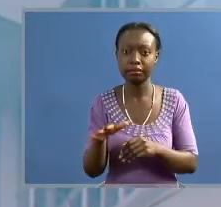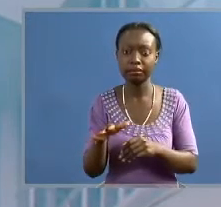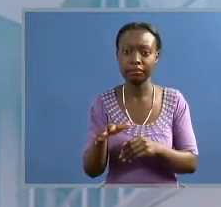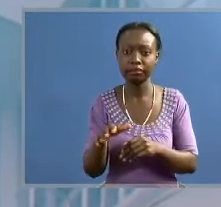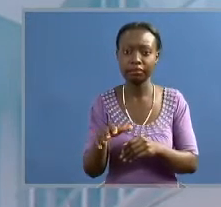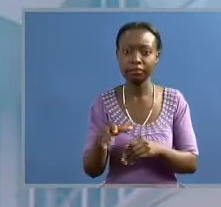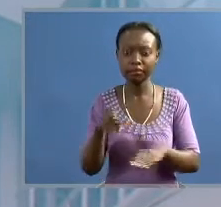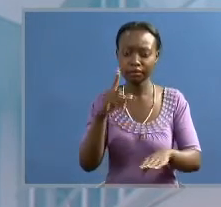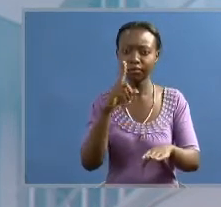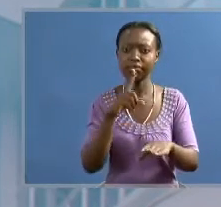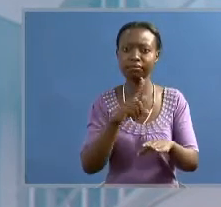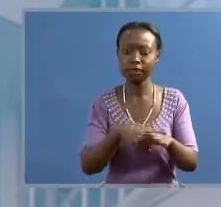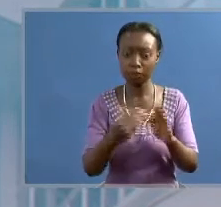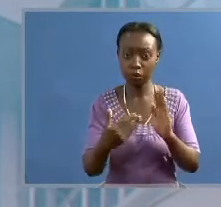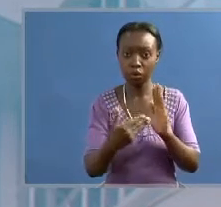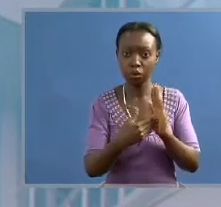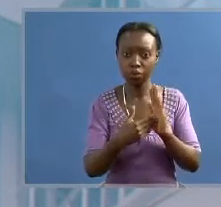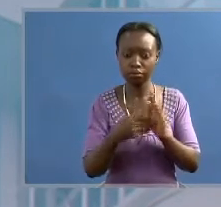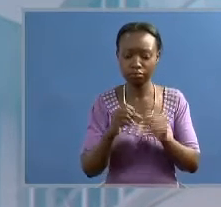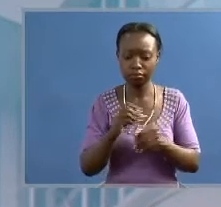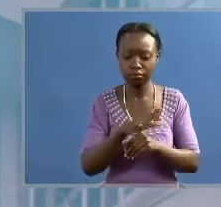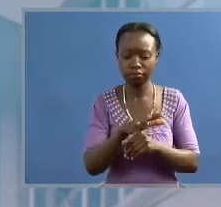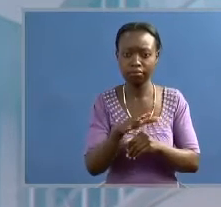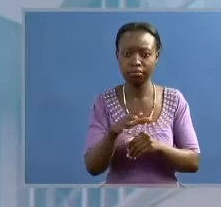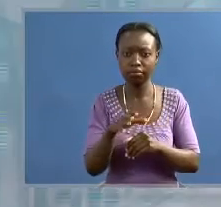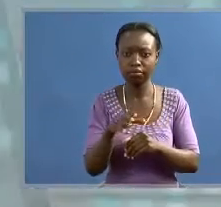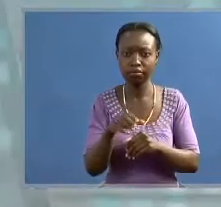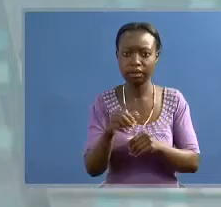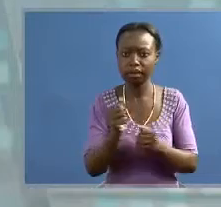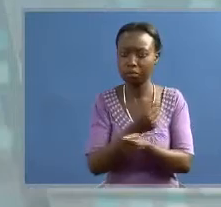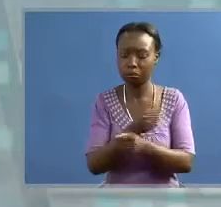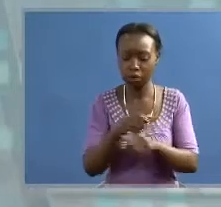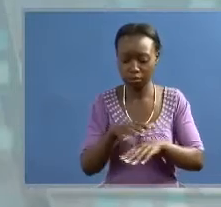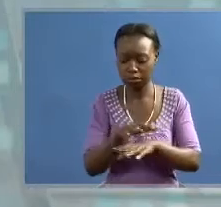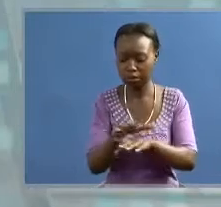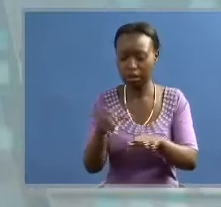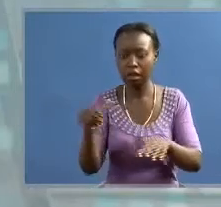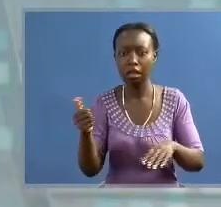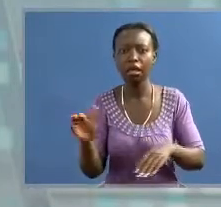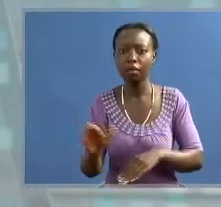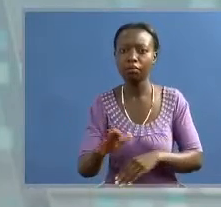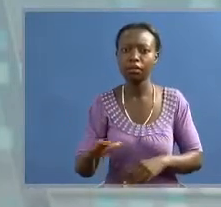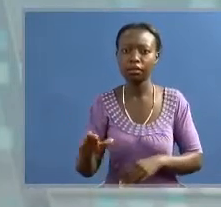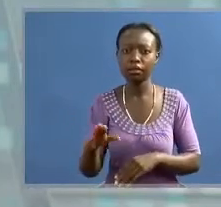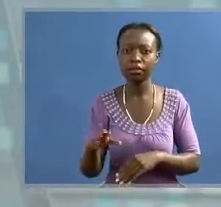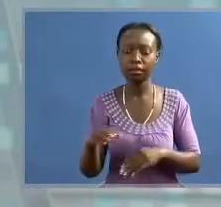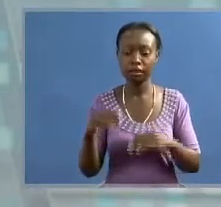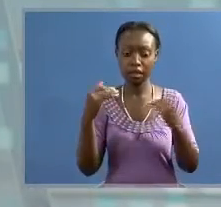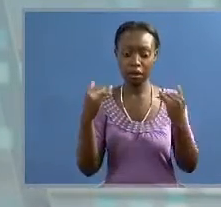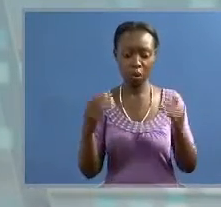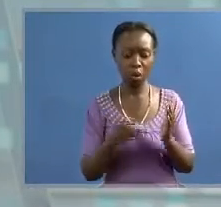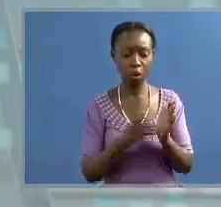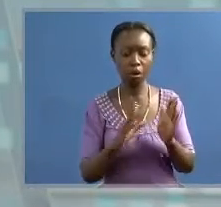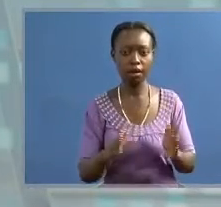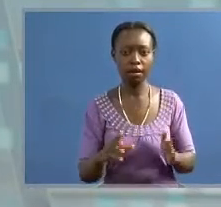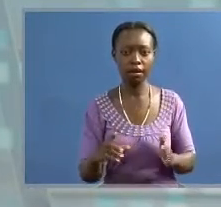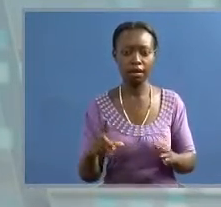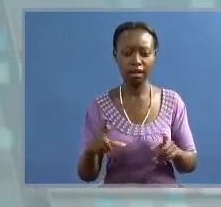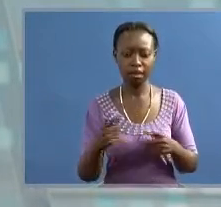at one point in the chain, then infection does not occur. Dr. Ogutu, let me take you back a little